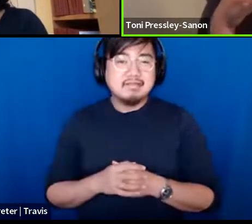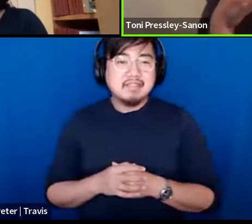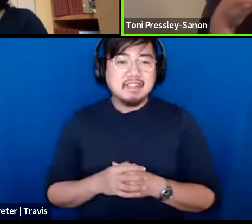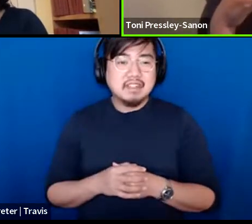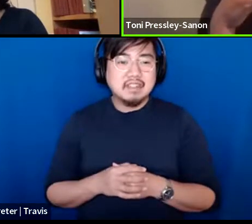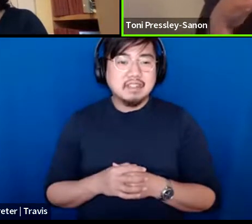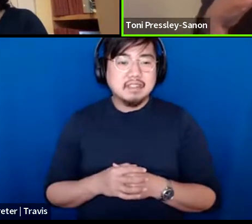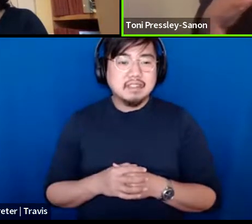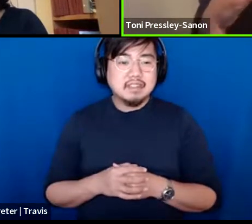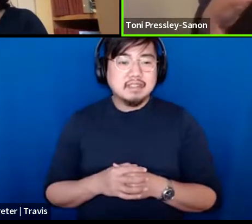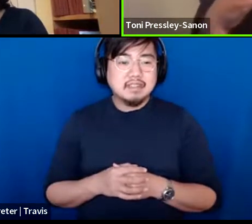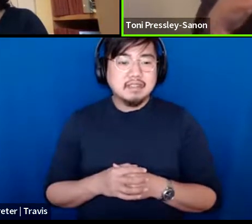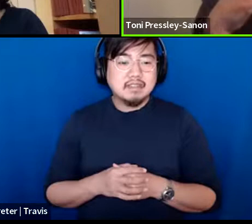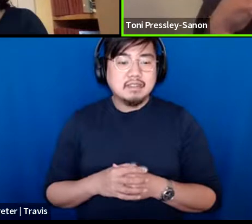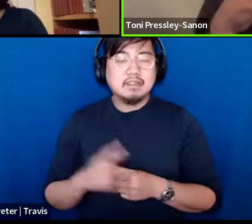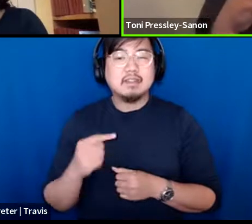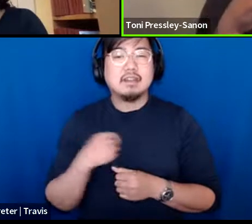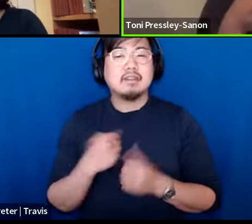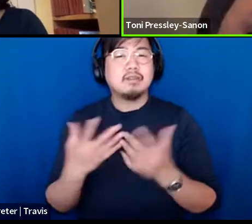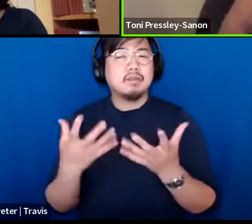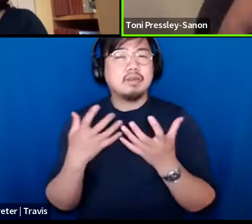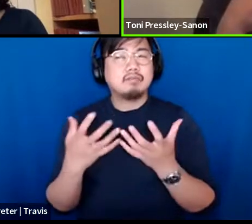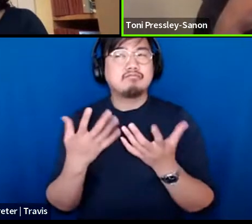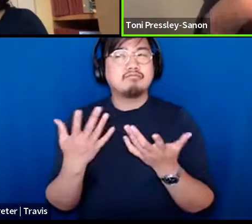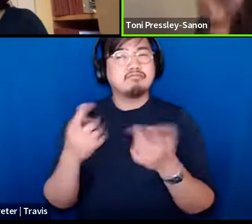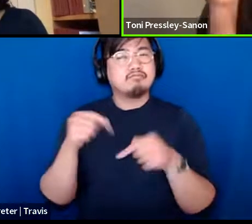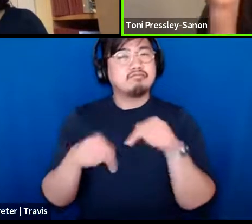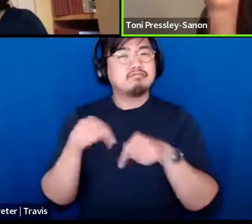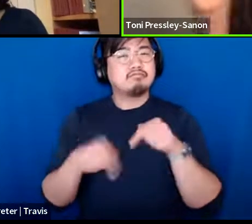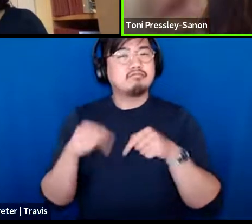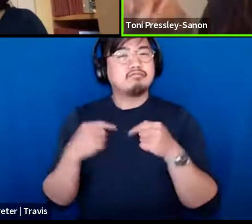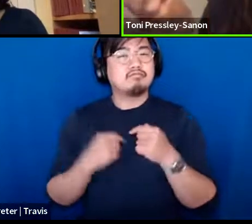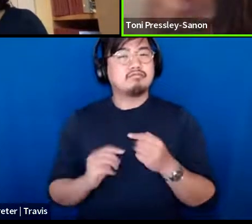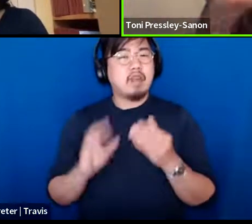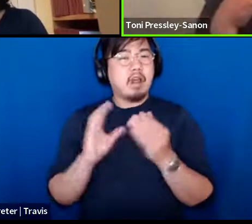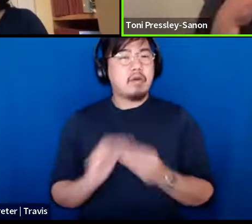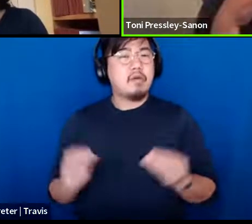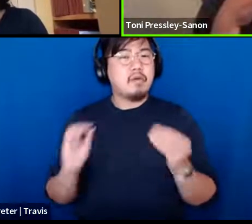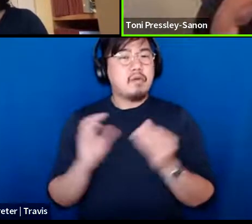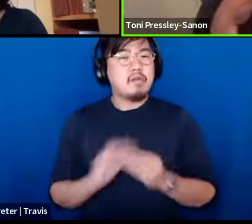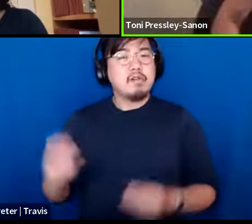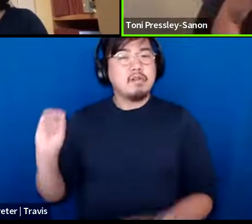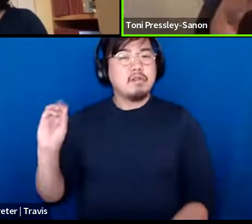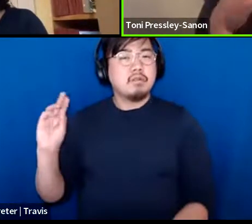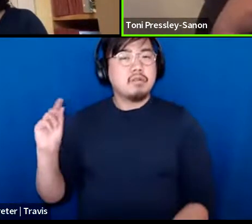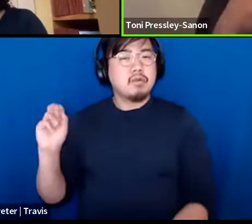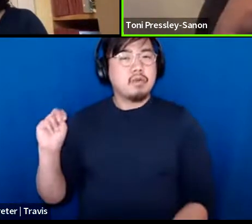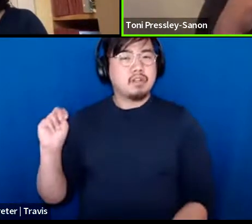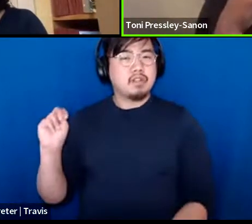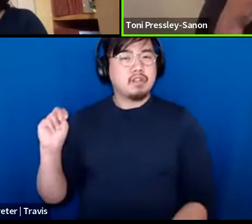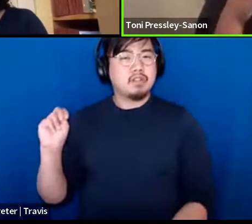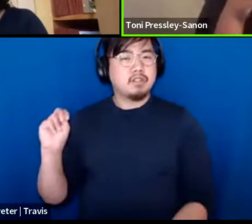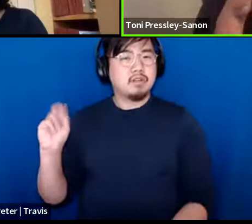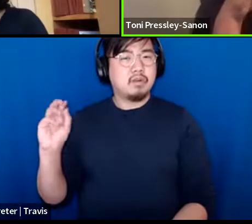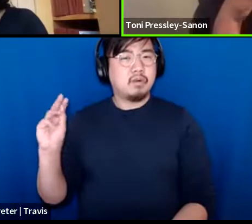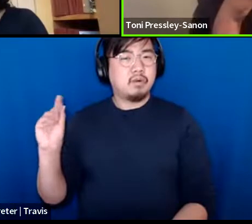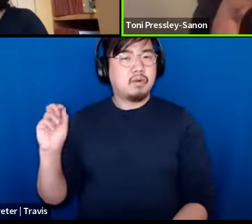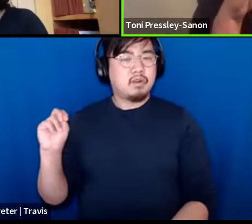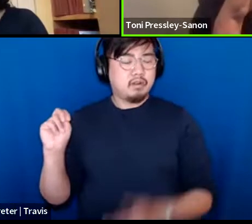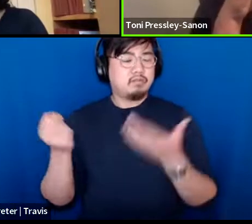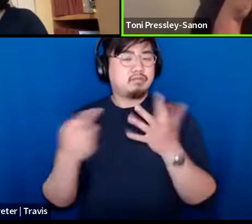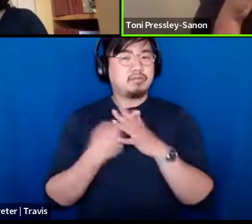I want to go back to kind of an origin before we kind of go forward and how we got to this